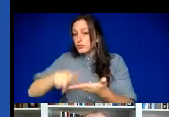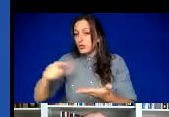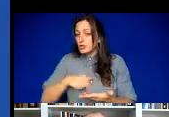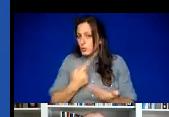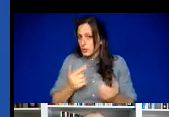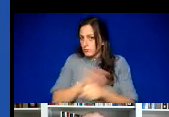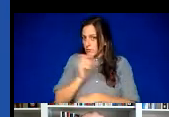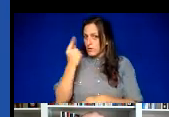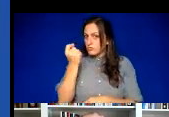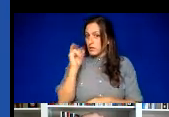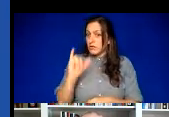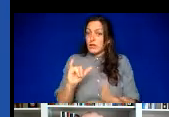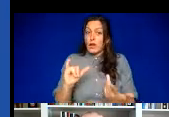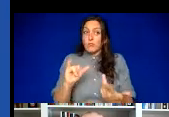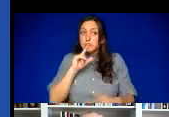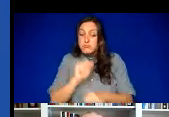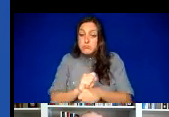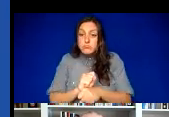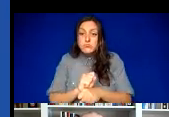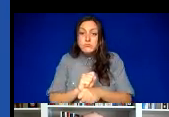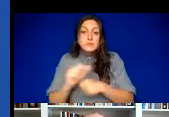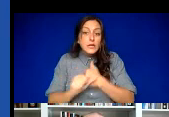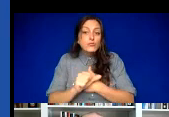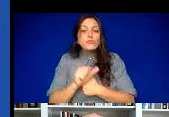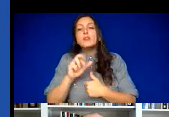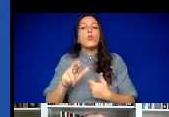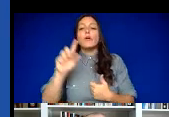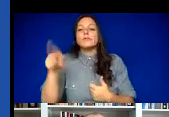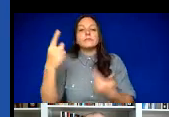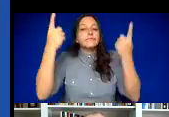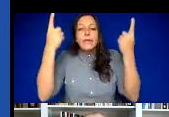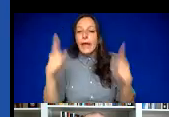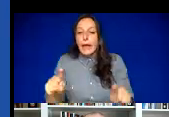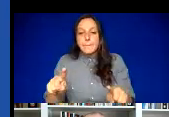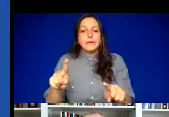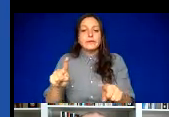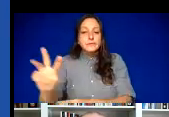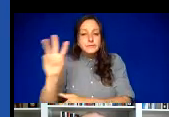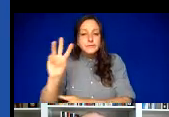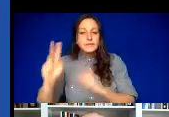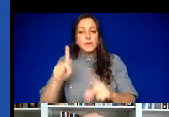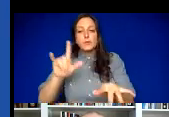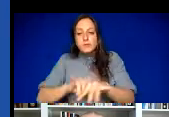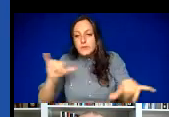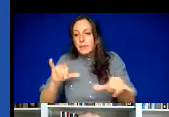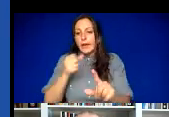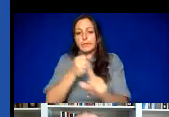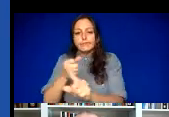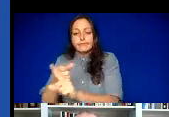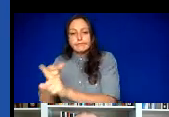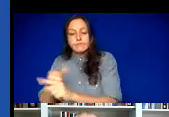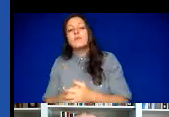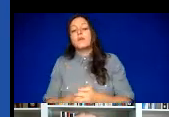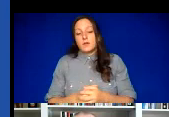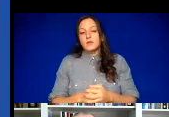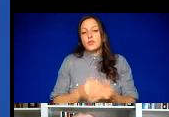an association. And that work is underway as we speak. So I'm feeling confident that